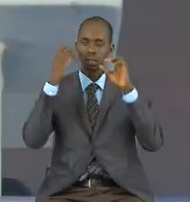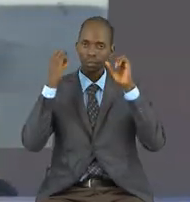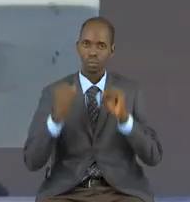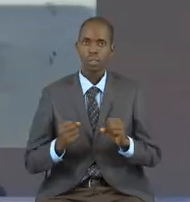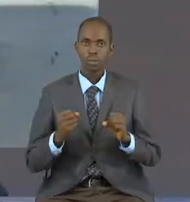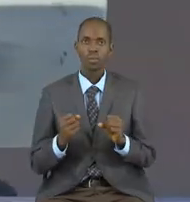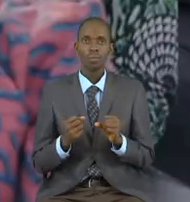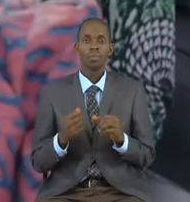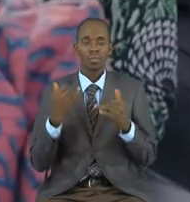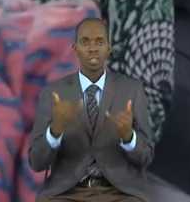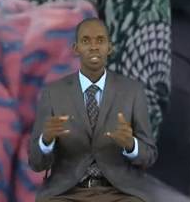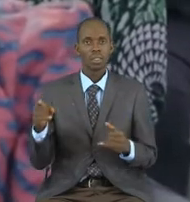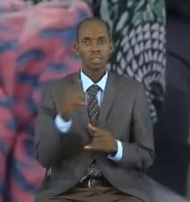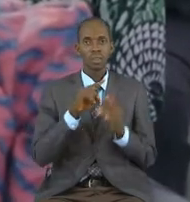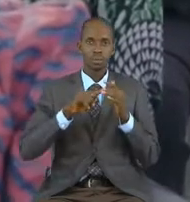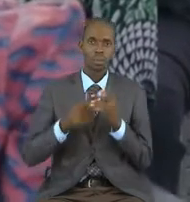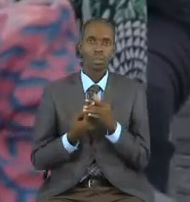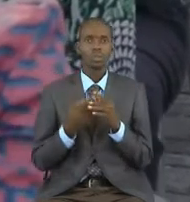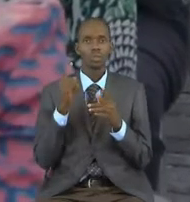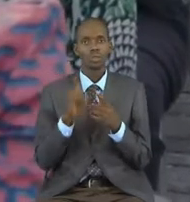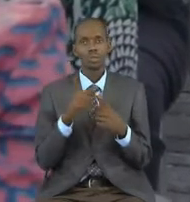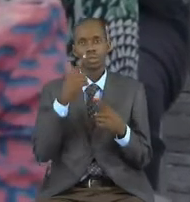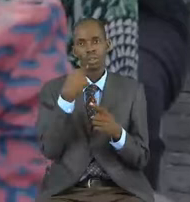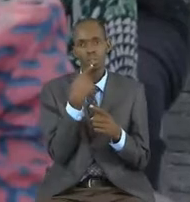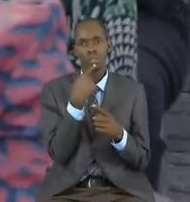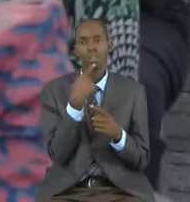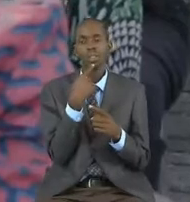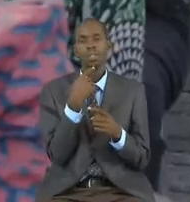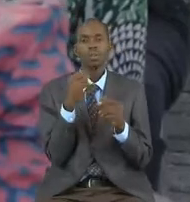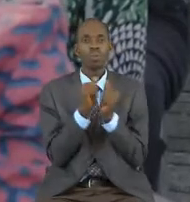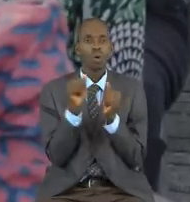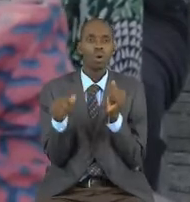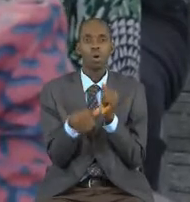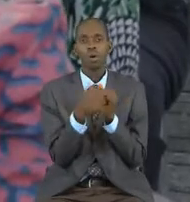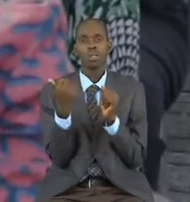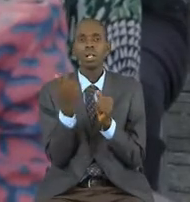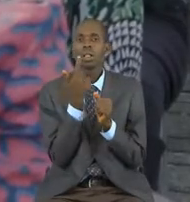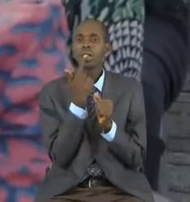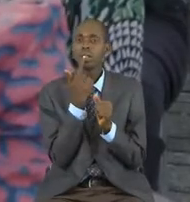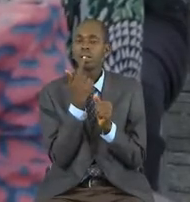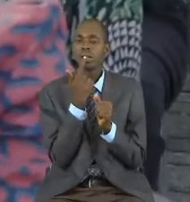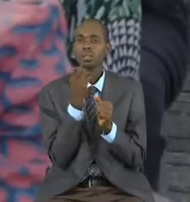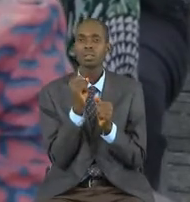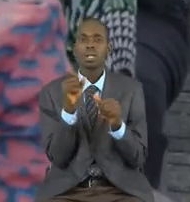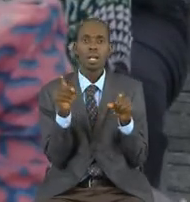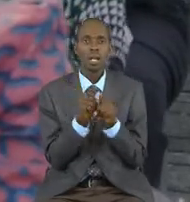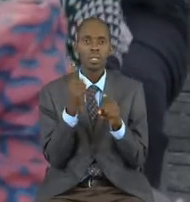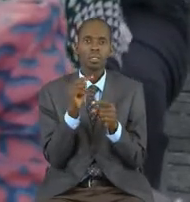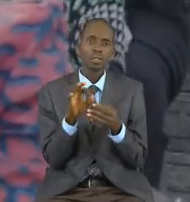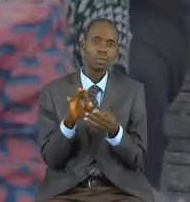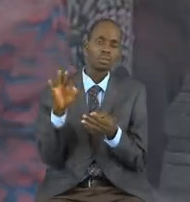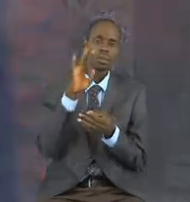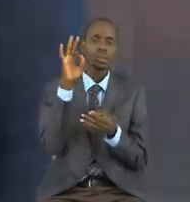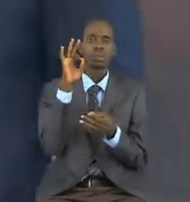they began to speak with other tongues as the Spirit, not